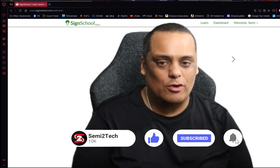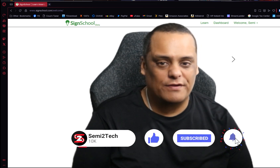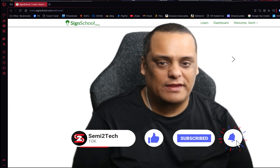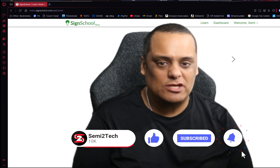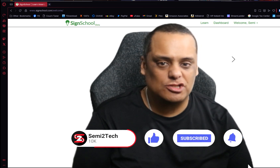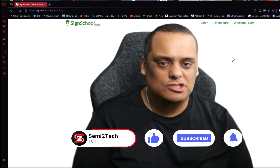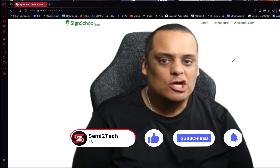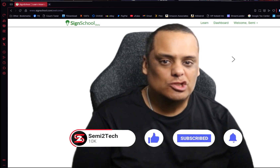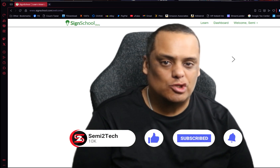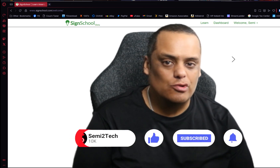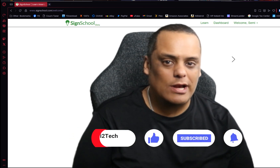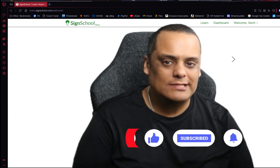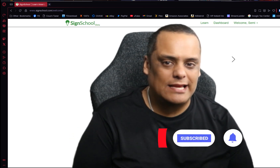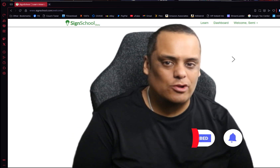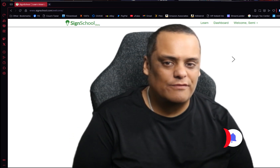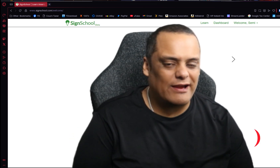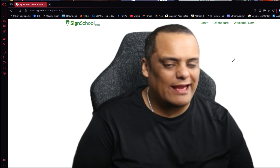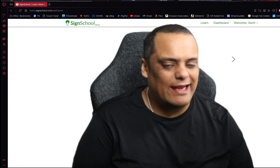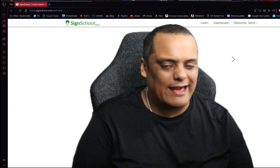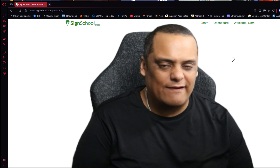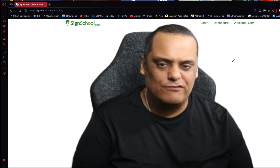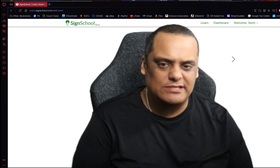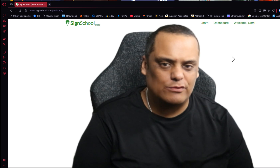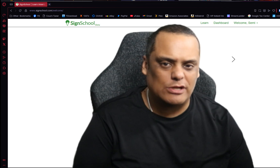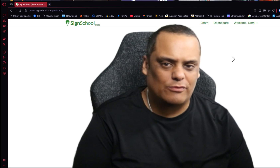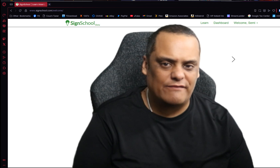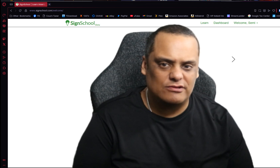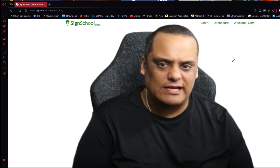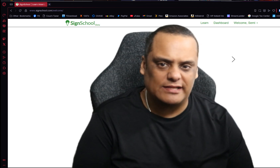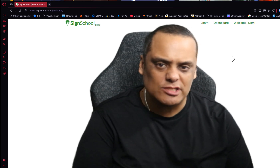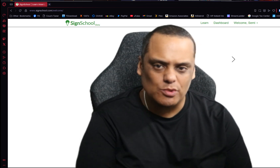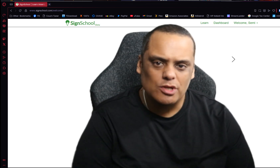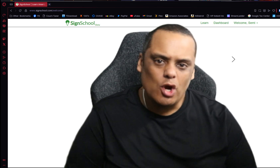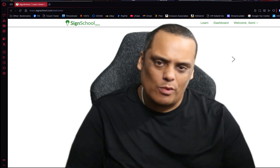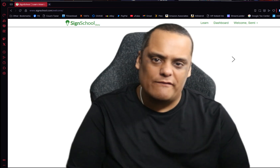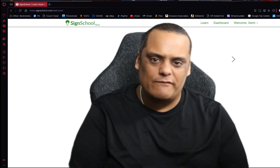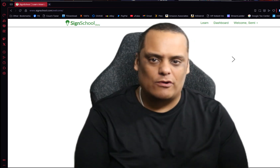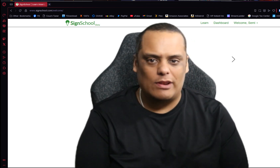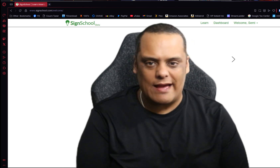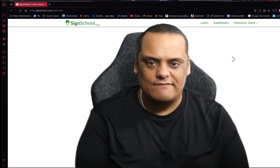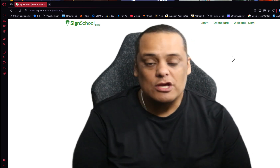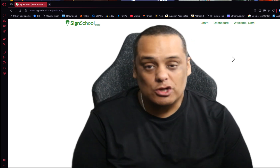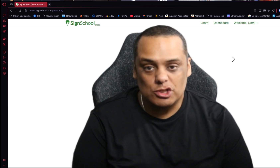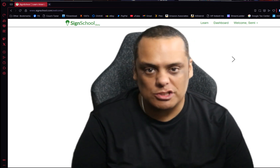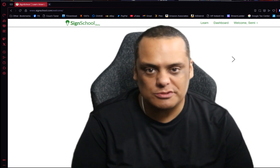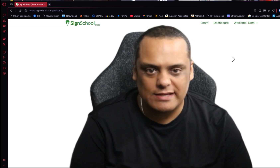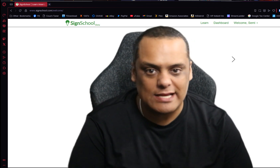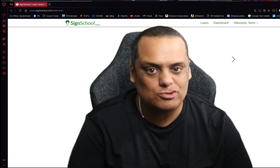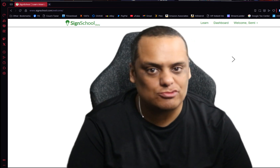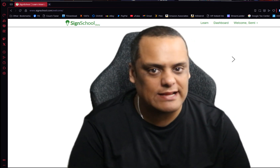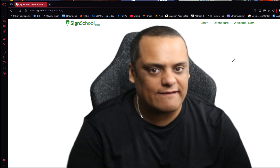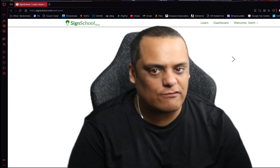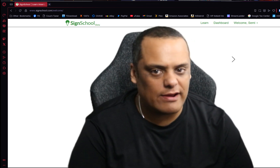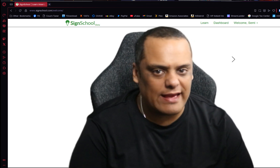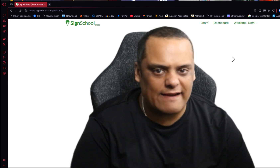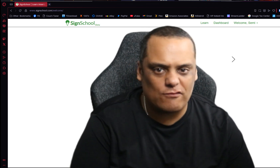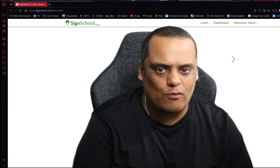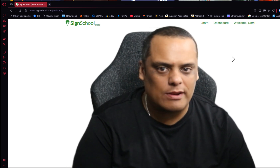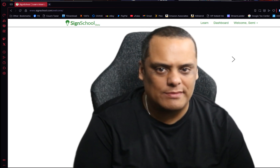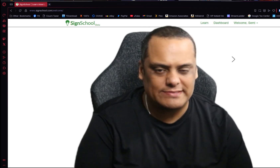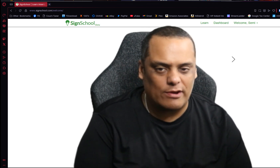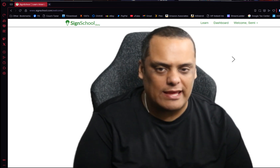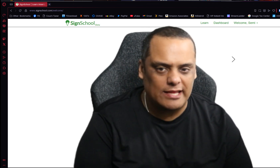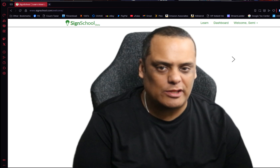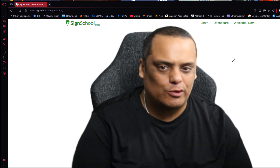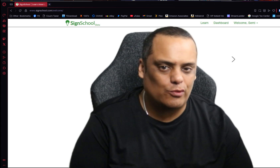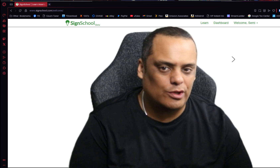bell notifications so you guys get notified every time we drop great videos like this one, whenever we go live. Because trust me, guys, you never ever want to